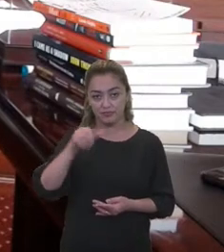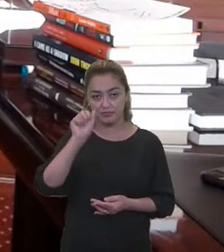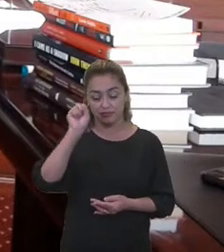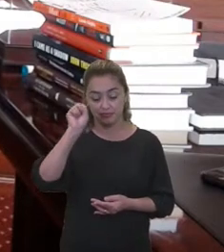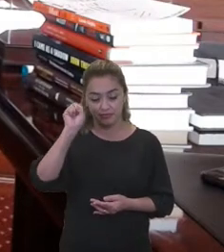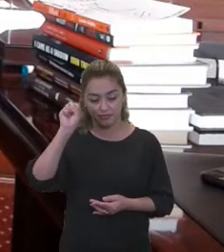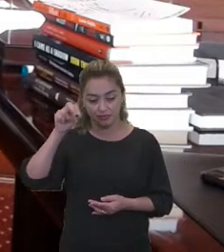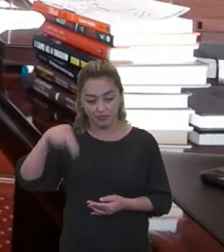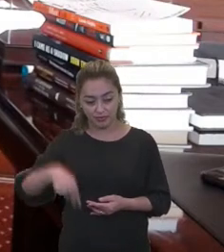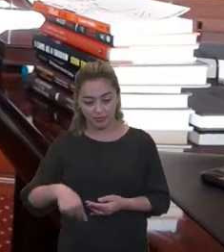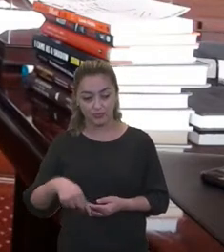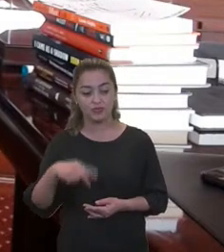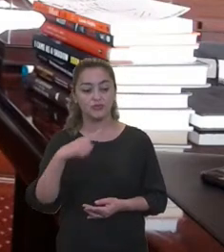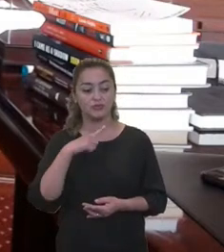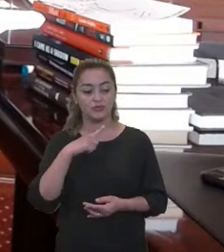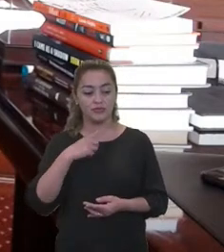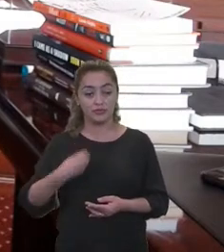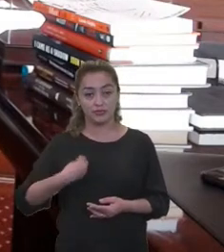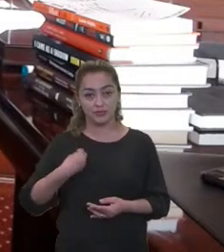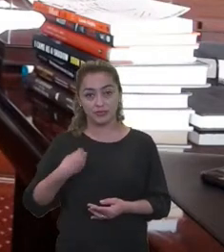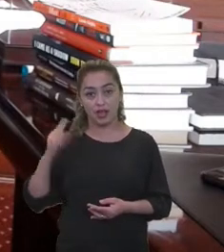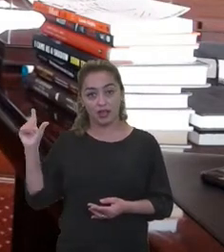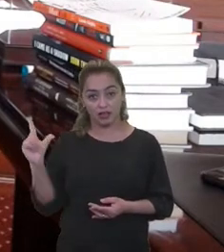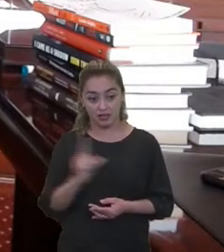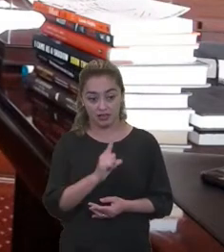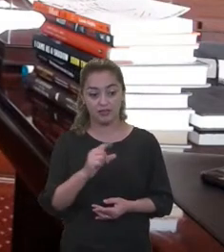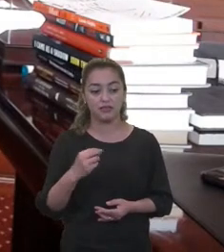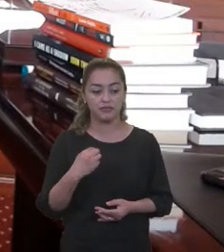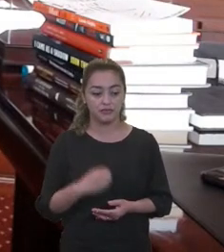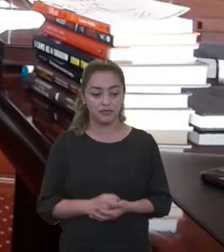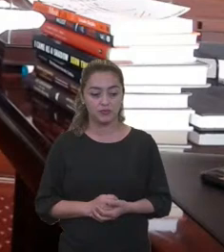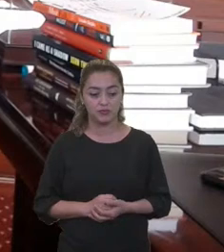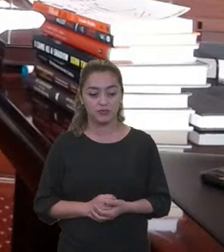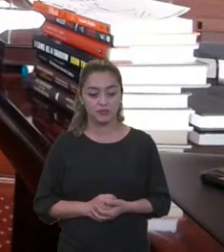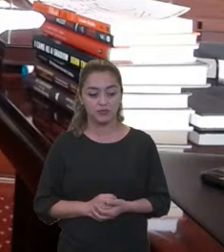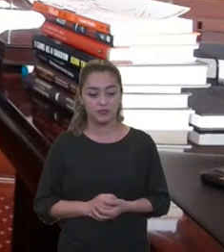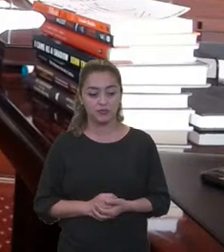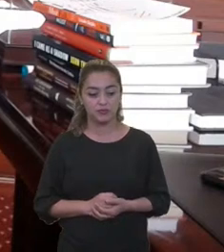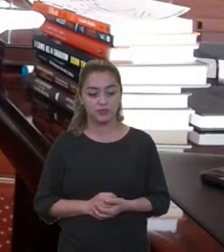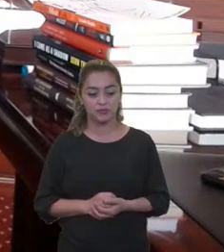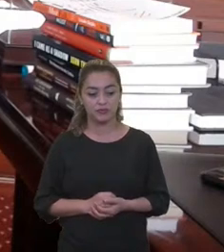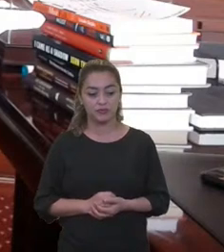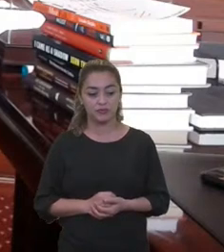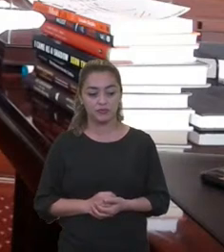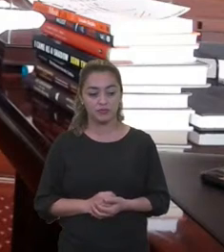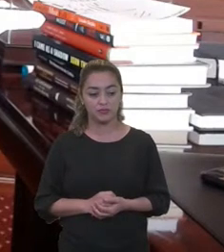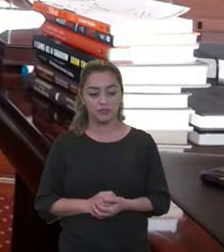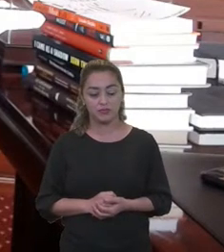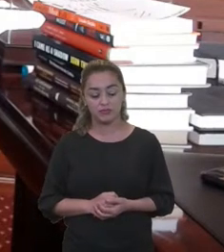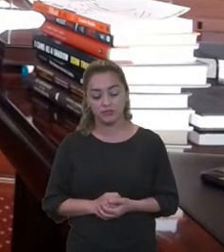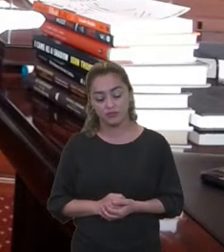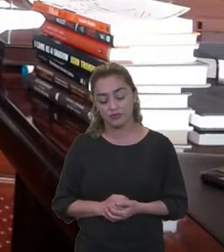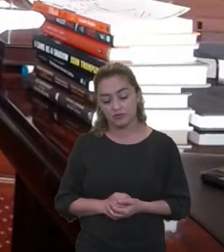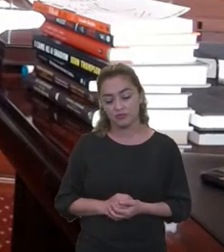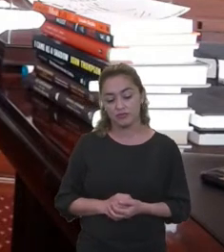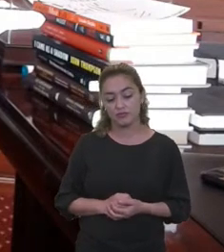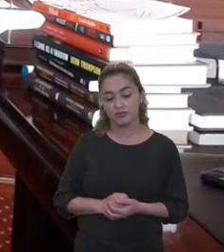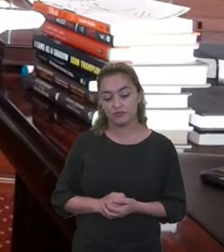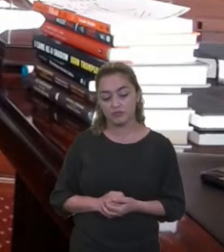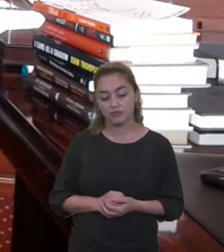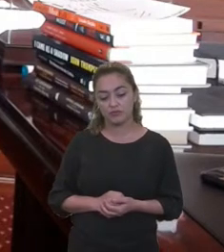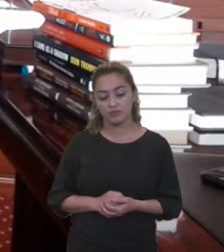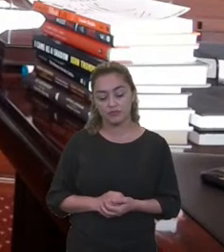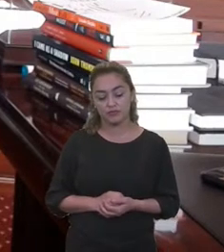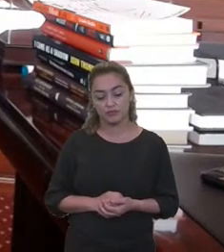Commanders, formerly the Washington Redskins. I've been the president here for 2 years, and as noted, I was the